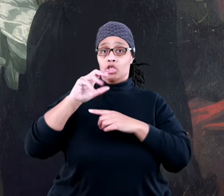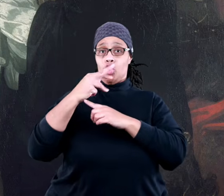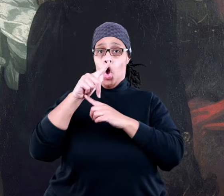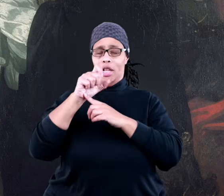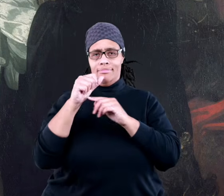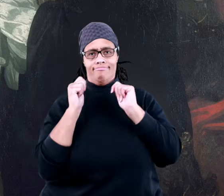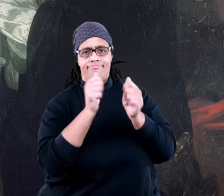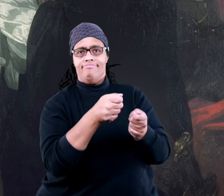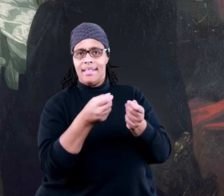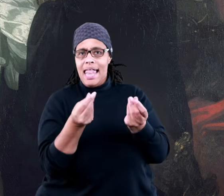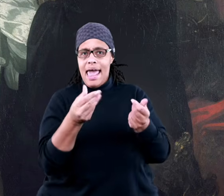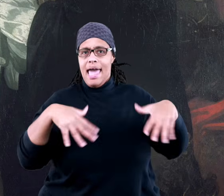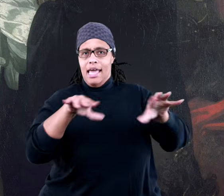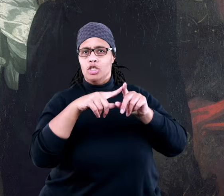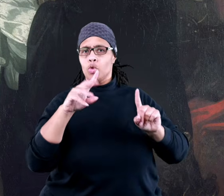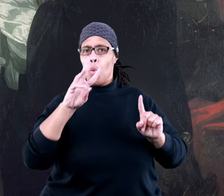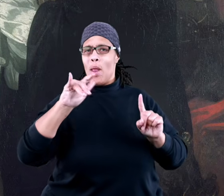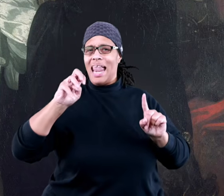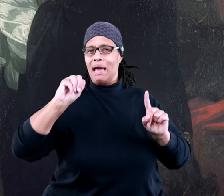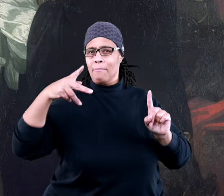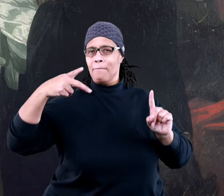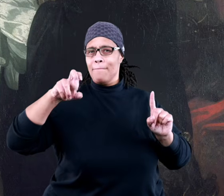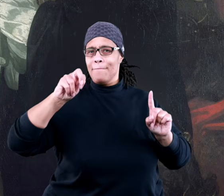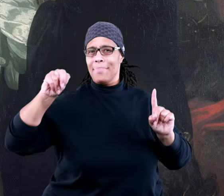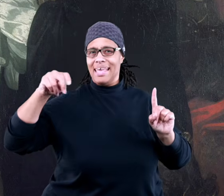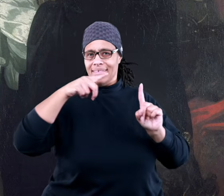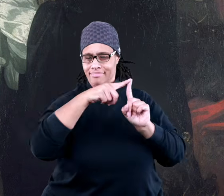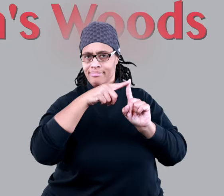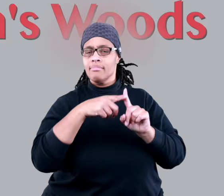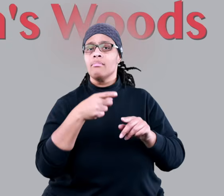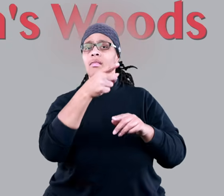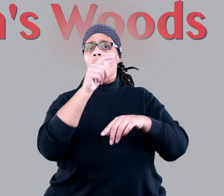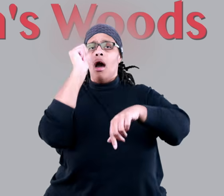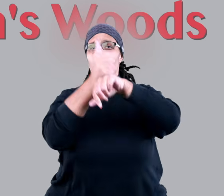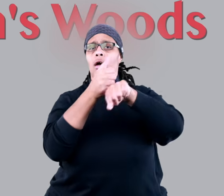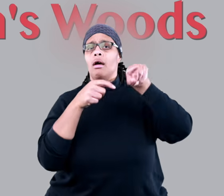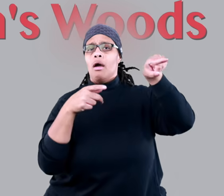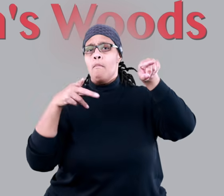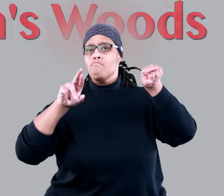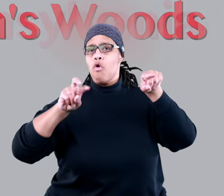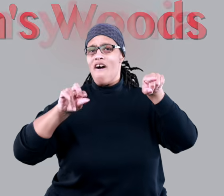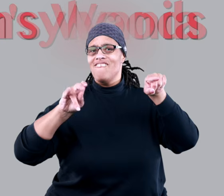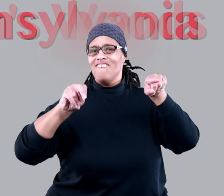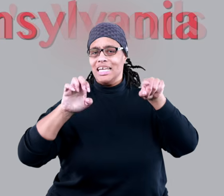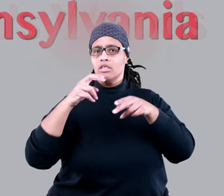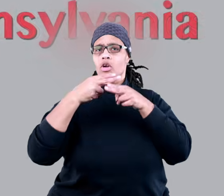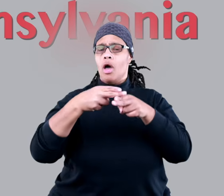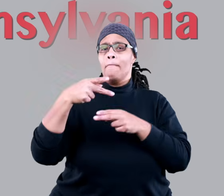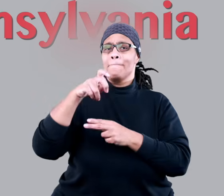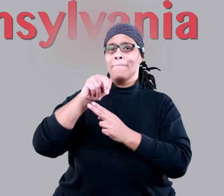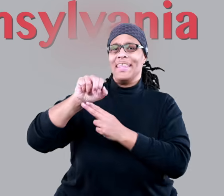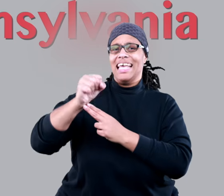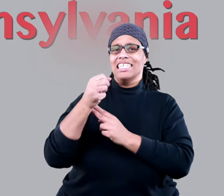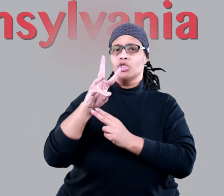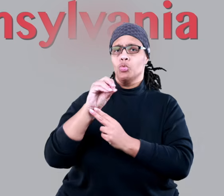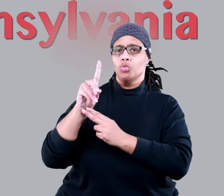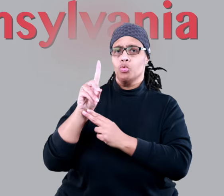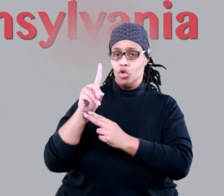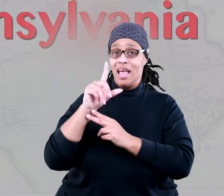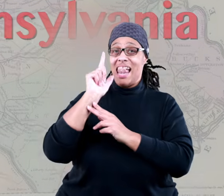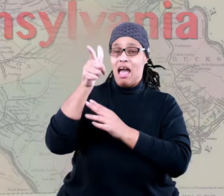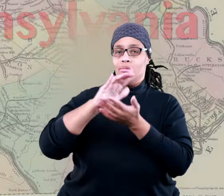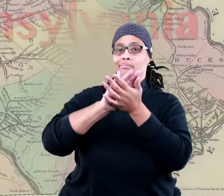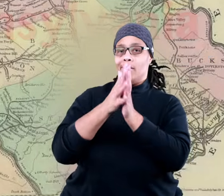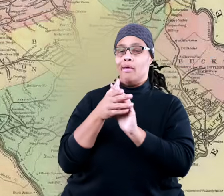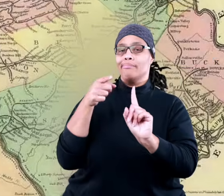grant to William Penn, a Quaker, and named the province Penn's Woods. In Latin, it became